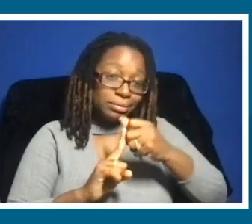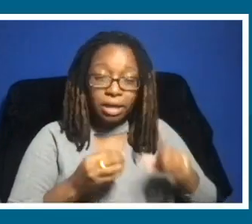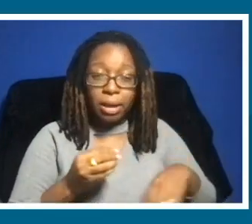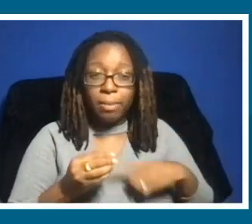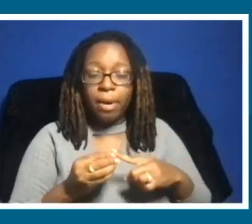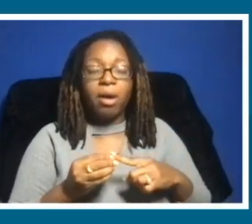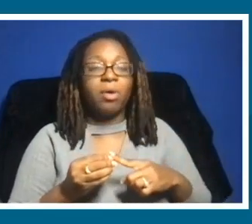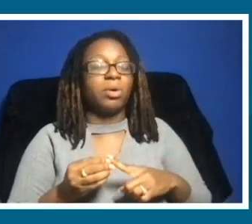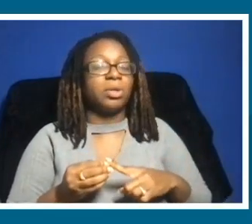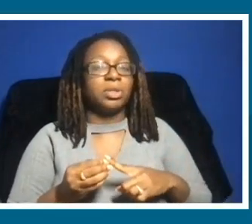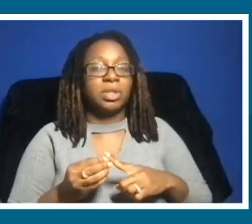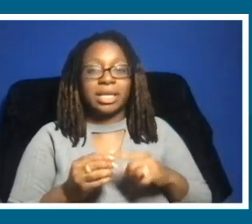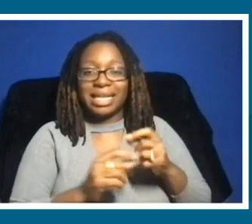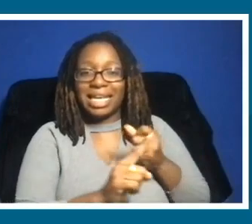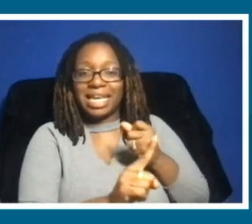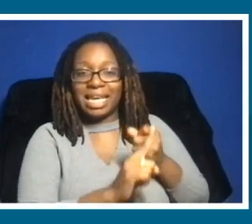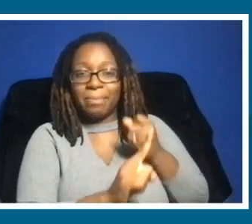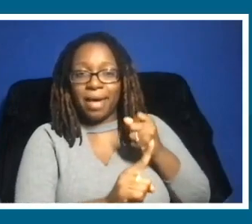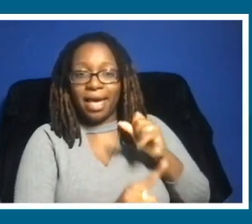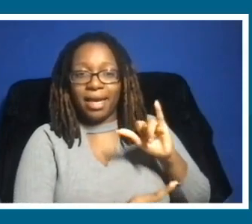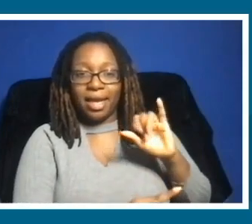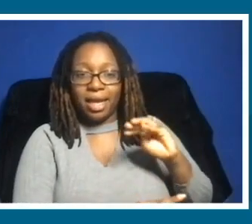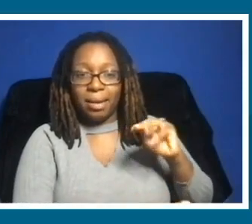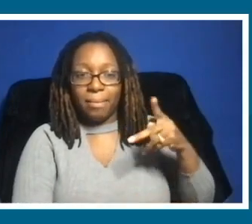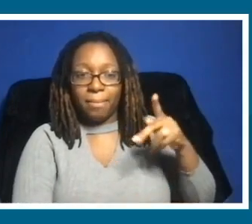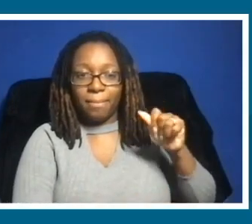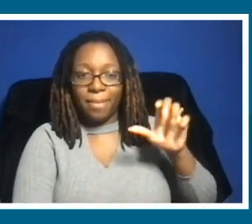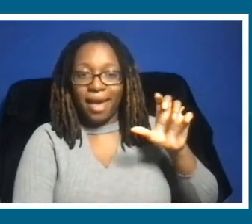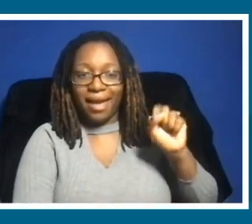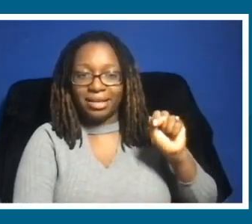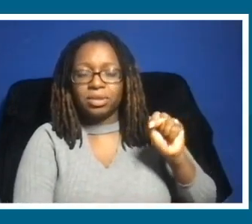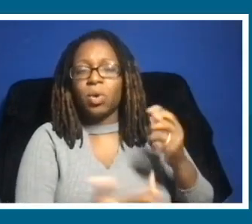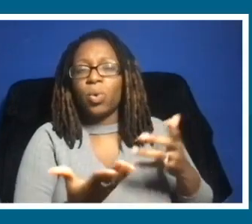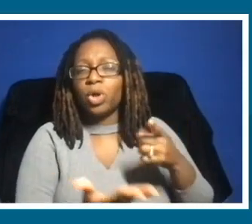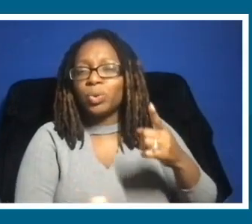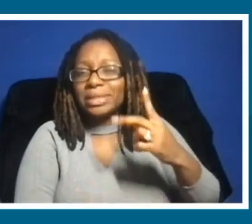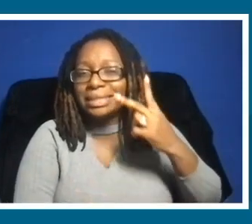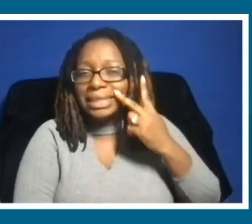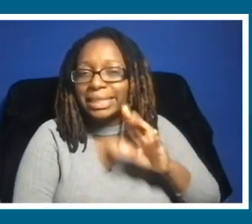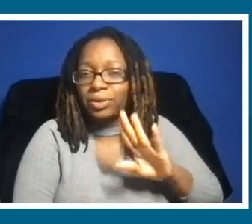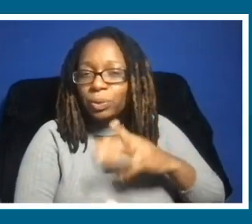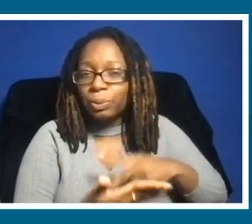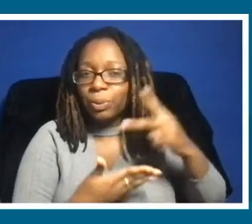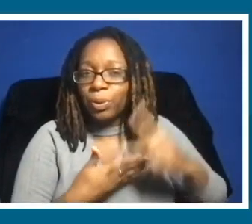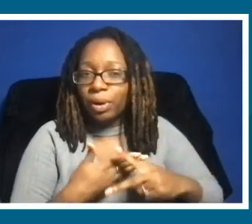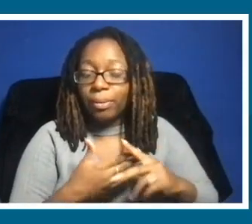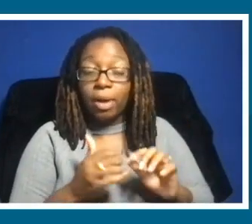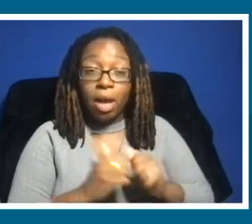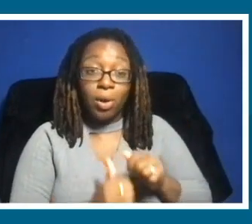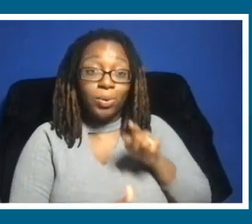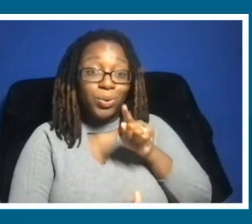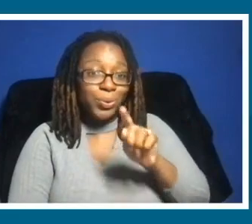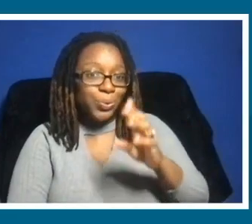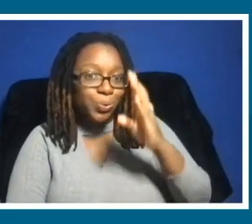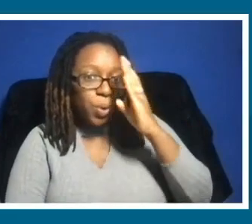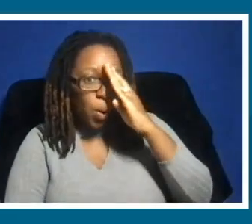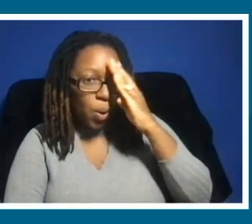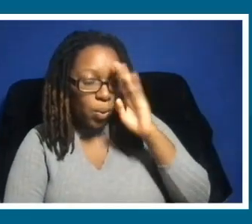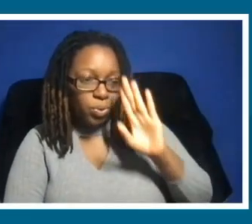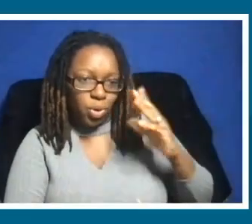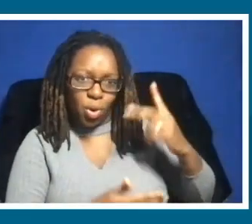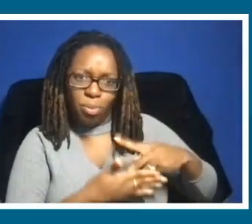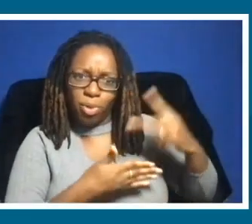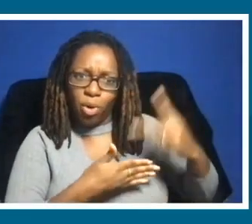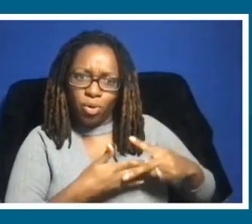as far as impact in your programs. How do you know that what you're doing is working? So